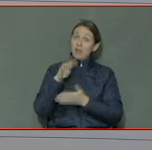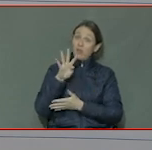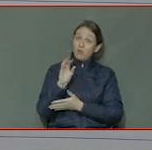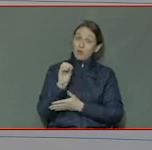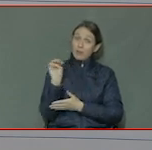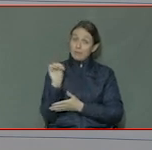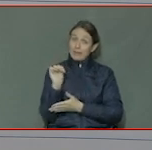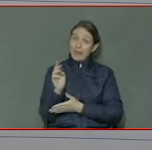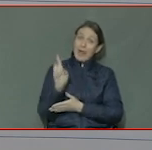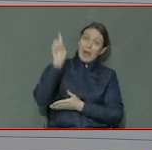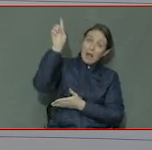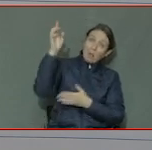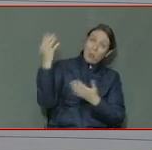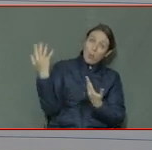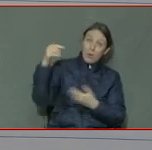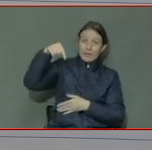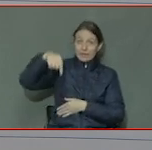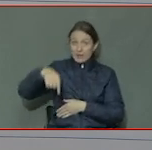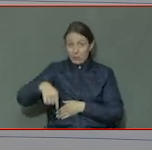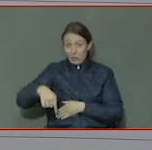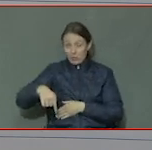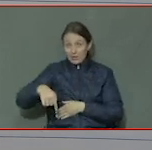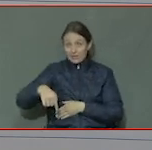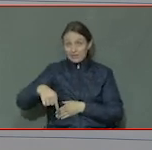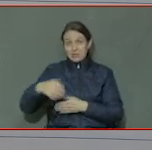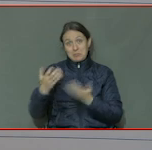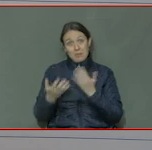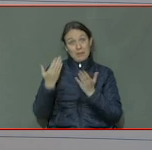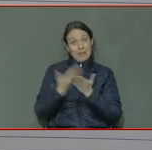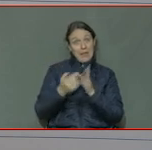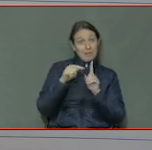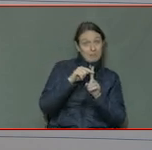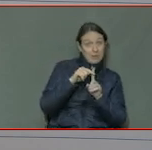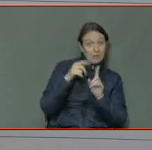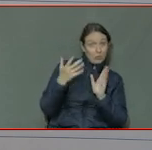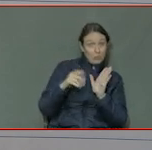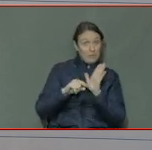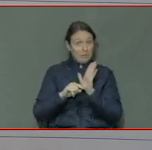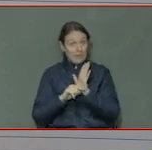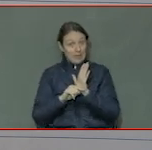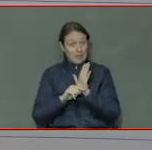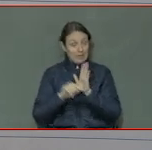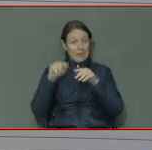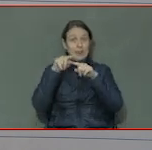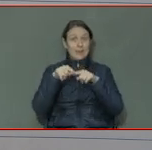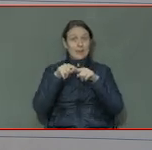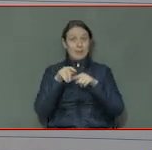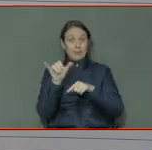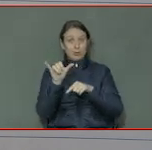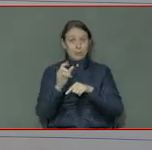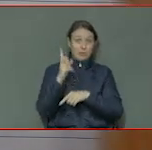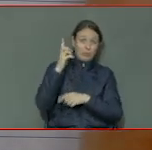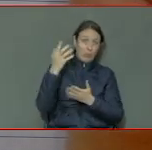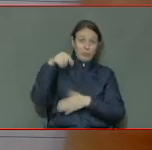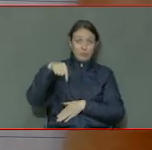upwards or 40 meters downwards. So it can be a plus or a minus 40 depending on your direction. The